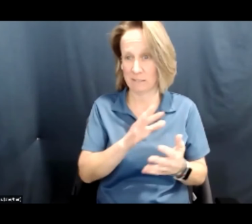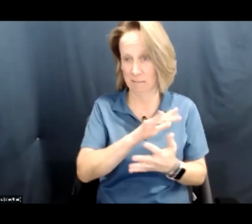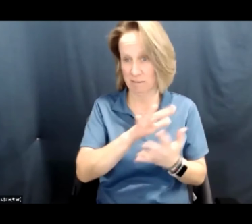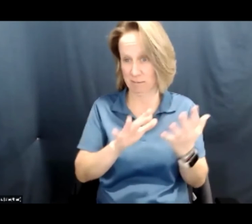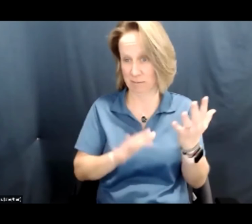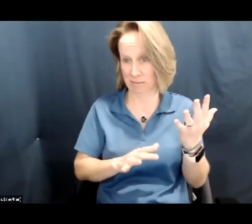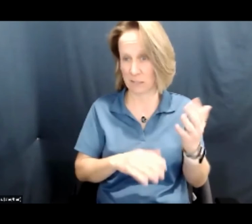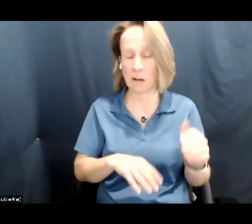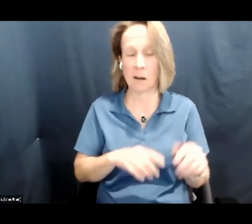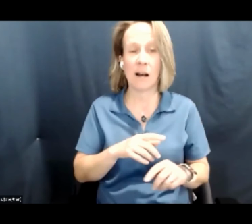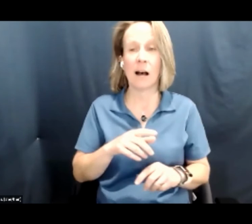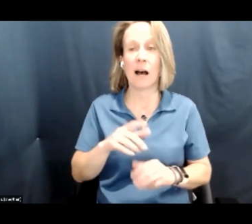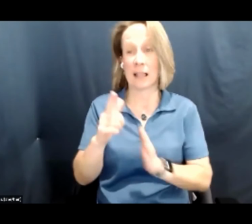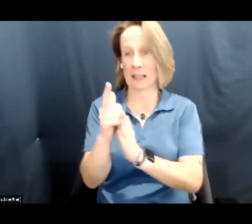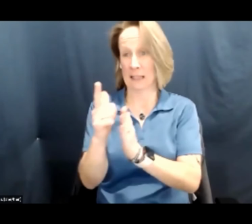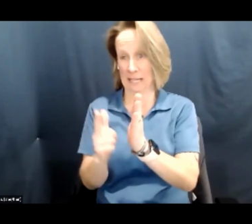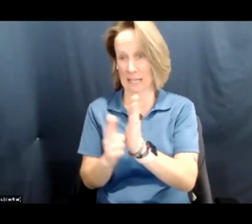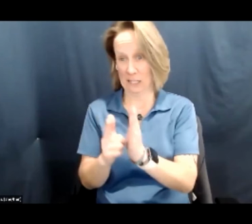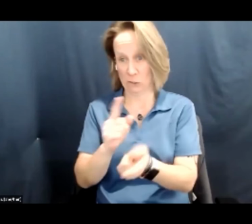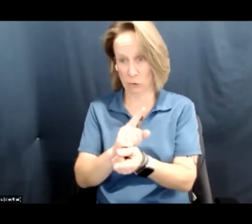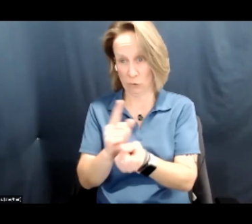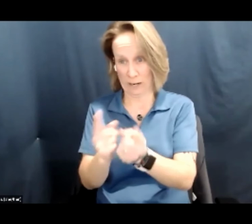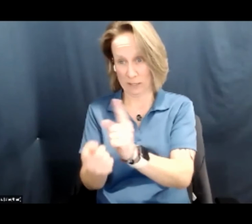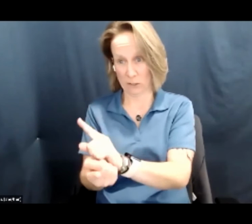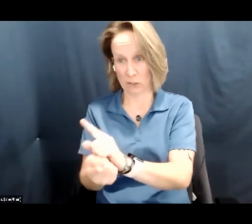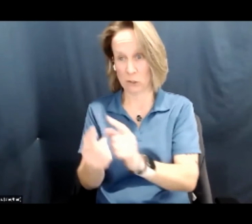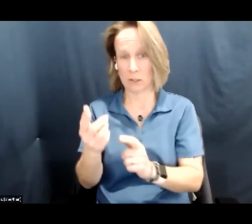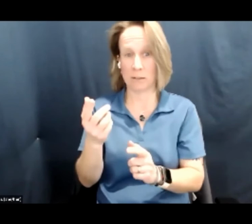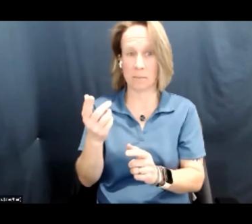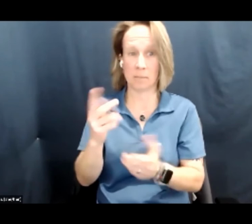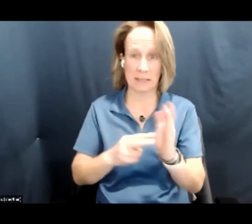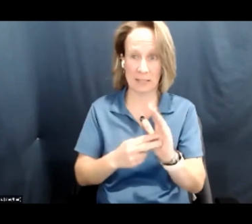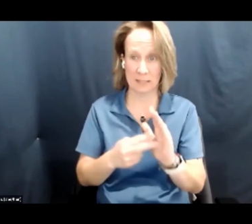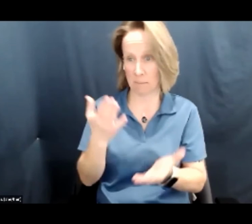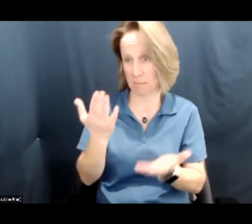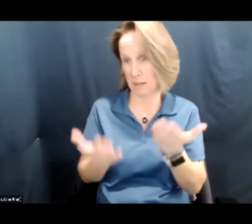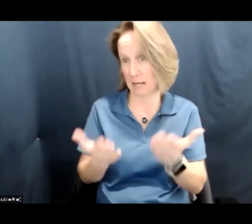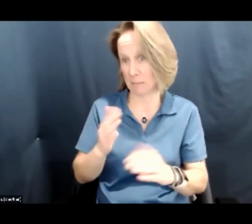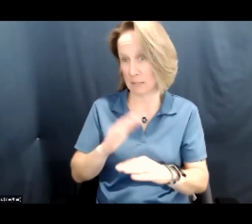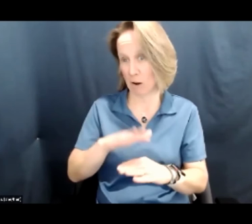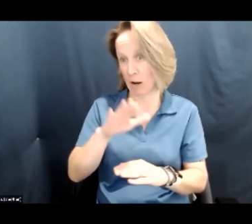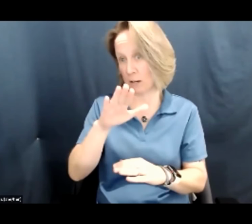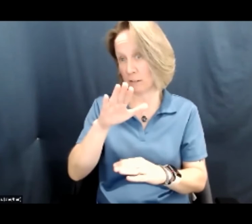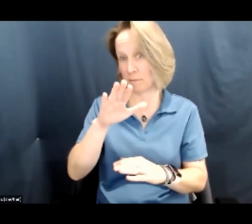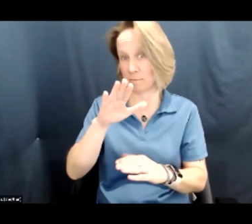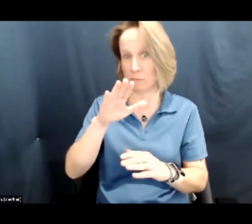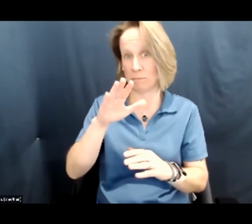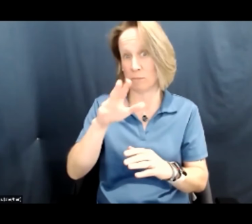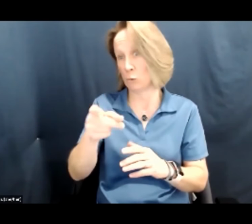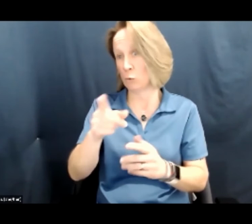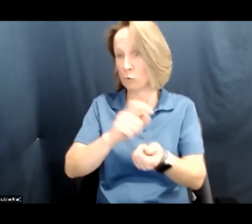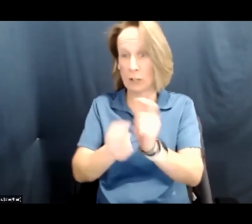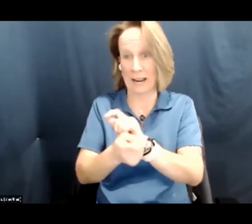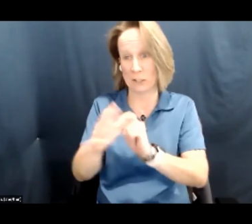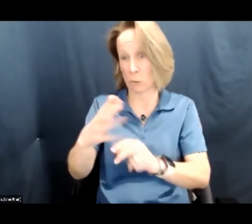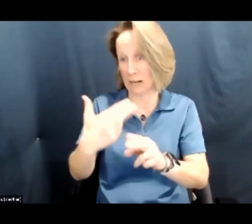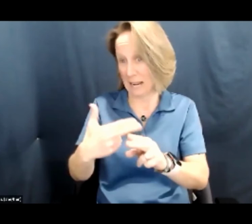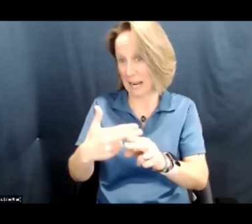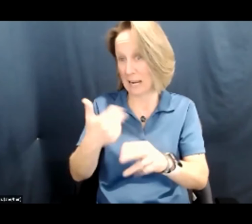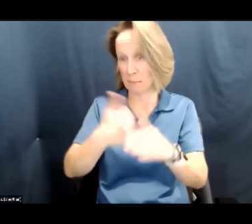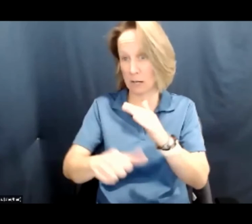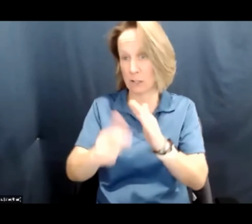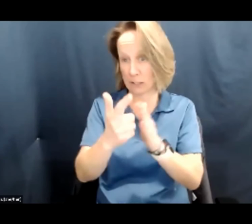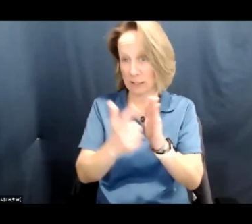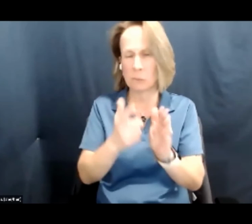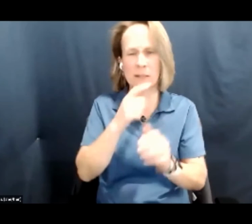Legal transitioning is when maybe you change your, you legally change your name, right? So not just asking your friends and family